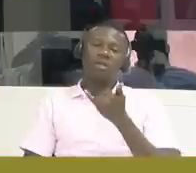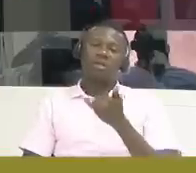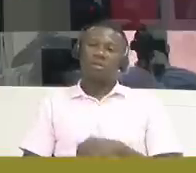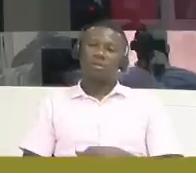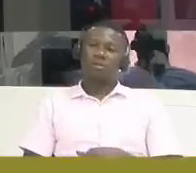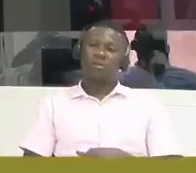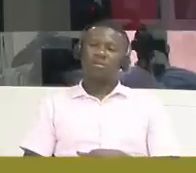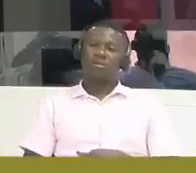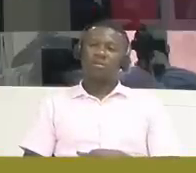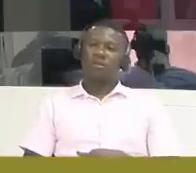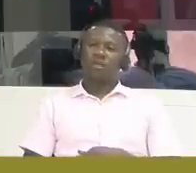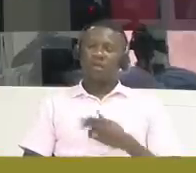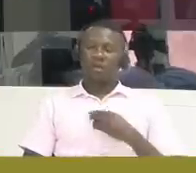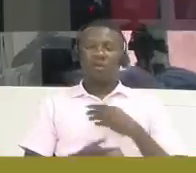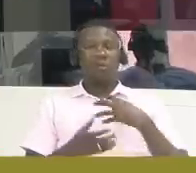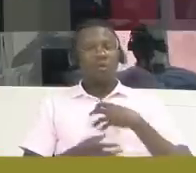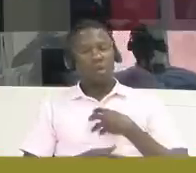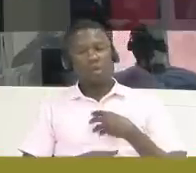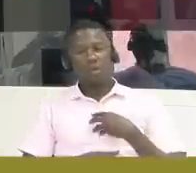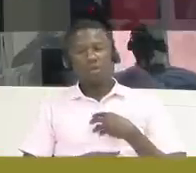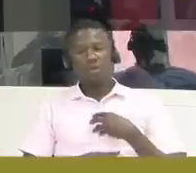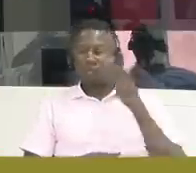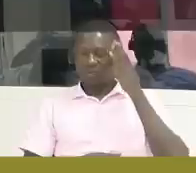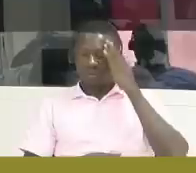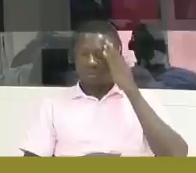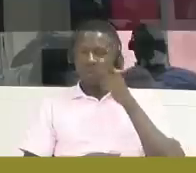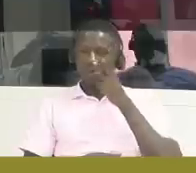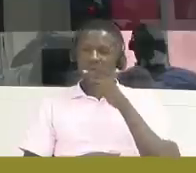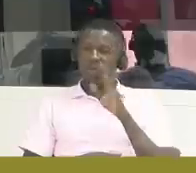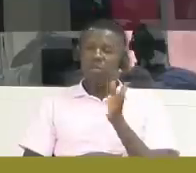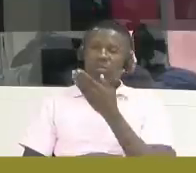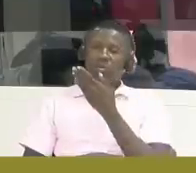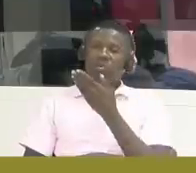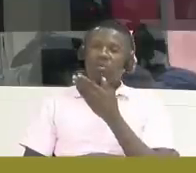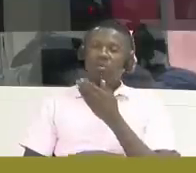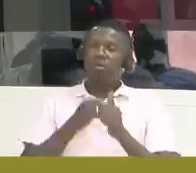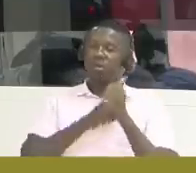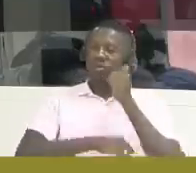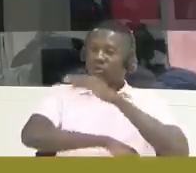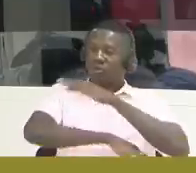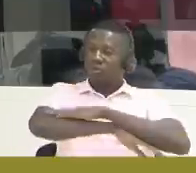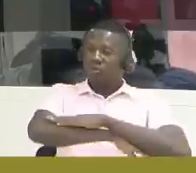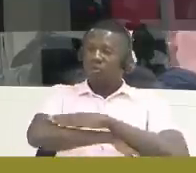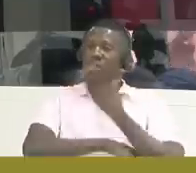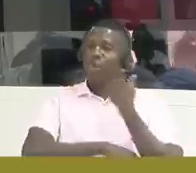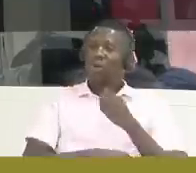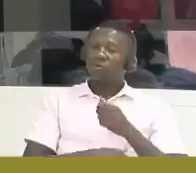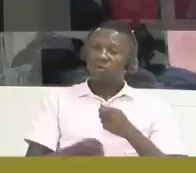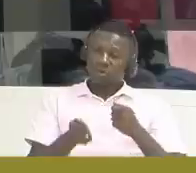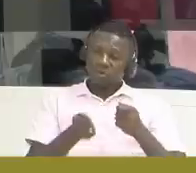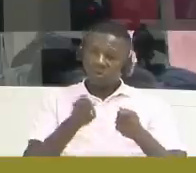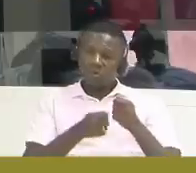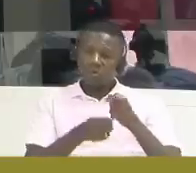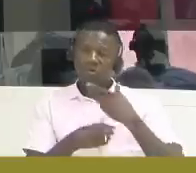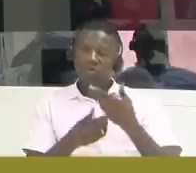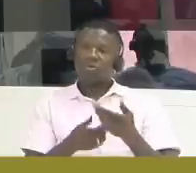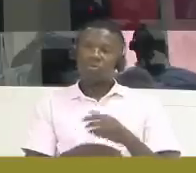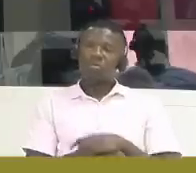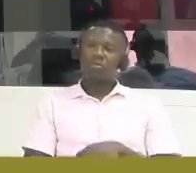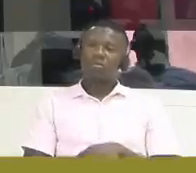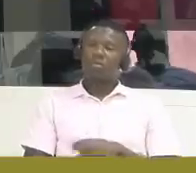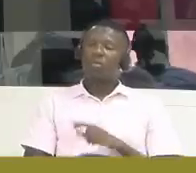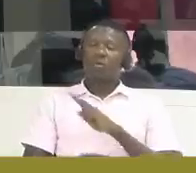you went back to school or how did you manage to cope? No, I didn't go back to